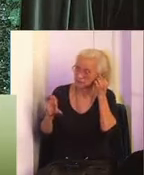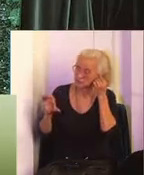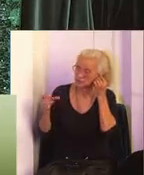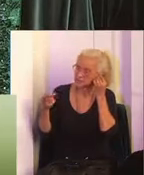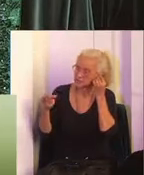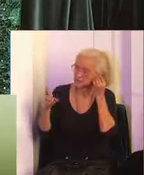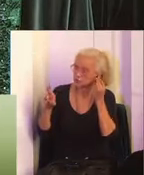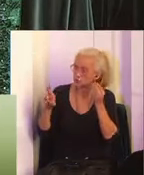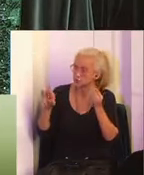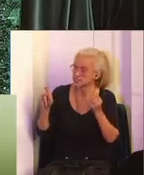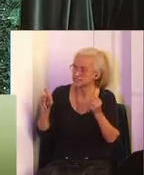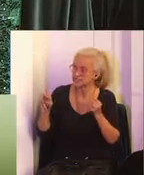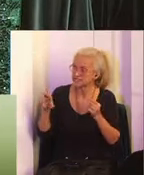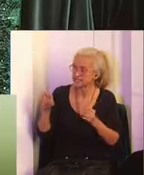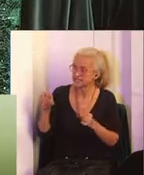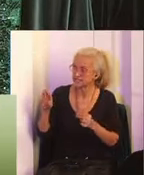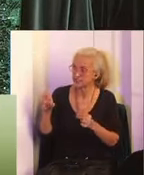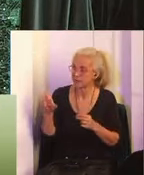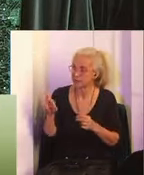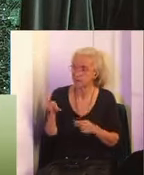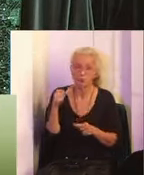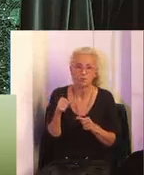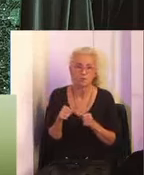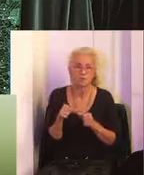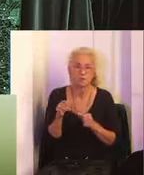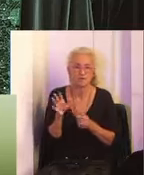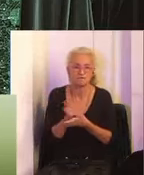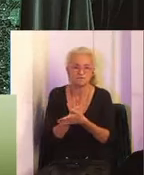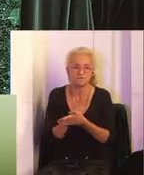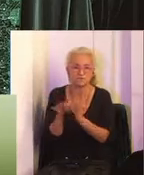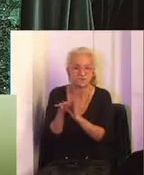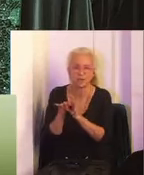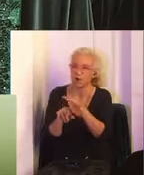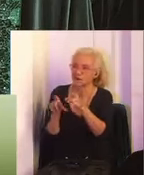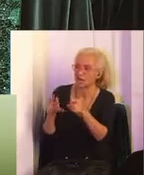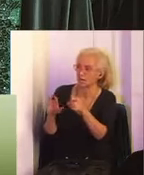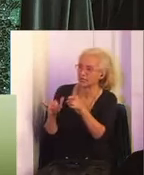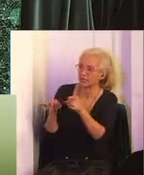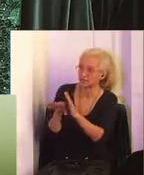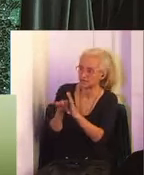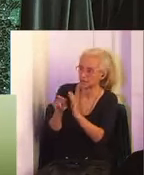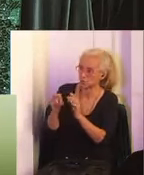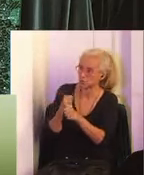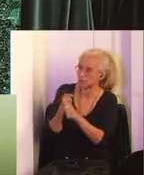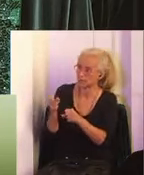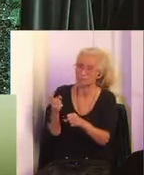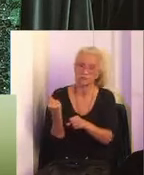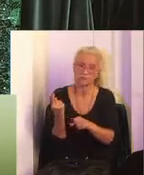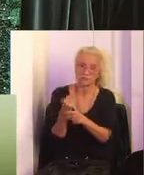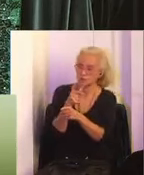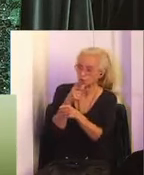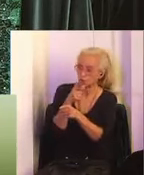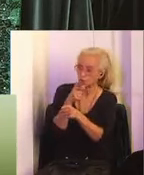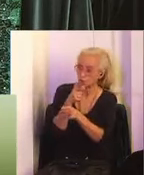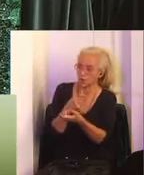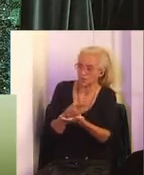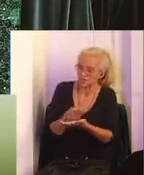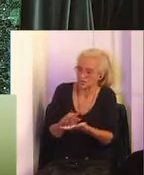I keep thinking about Larry, the video that you made of her. Here was someone who